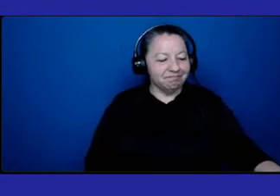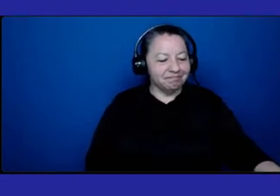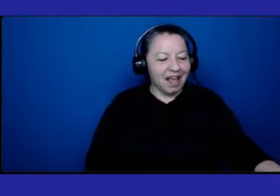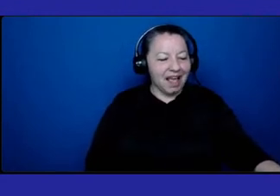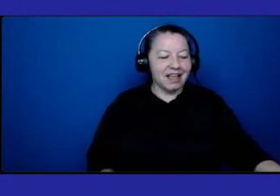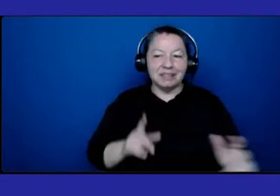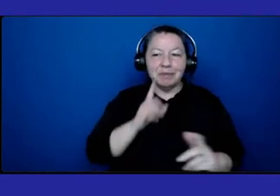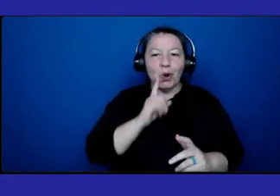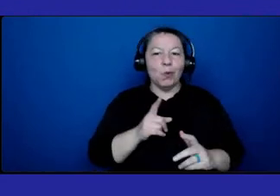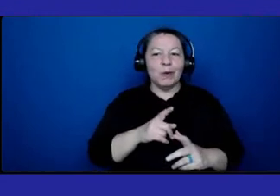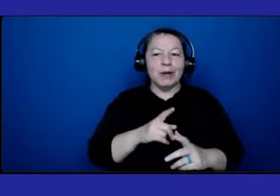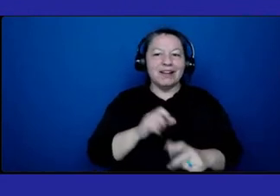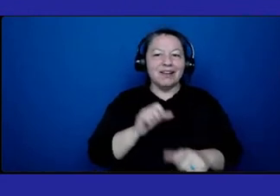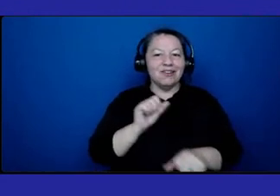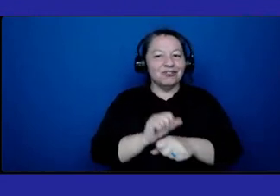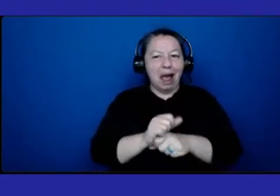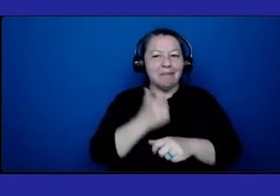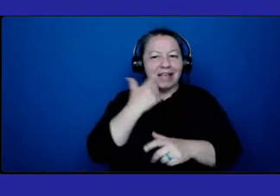sure.